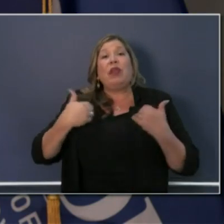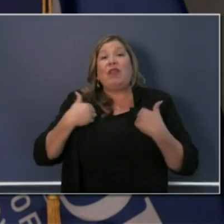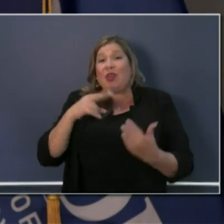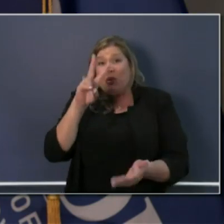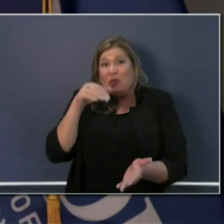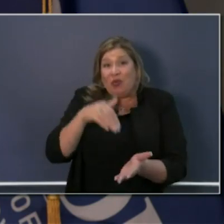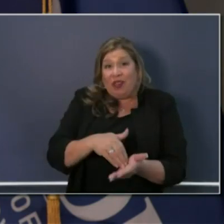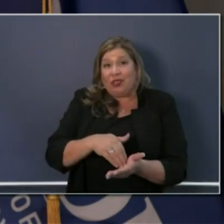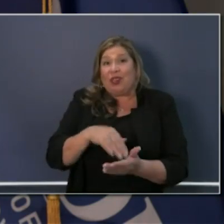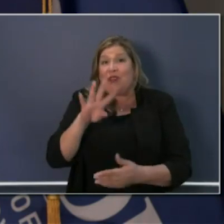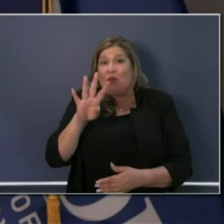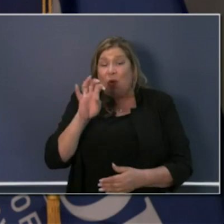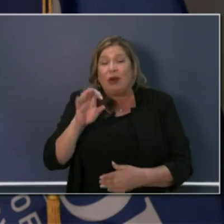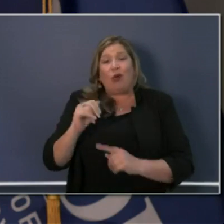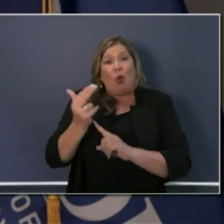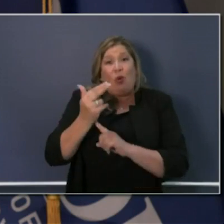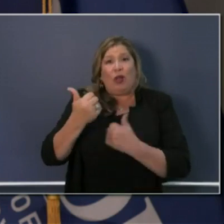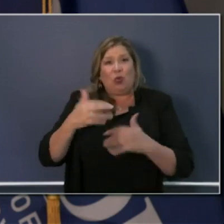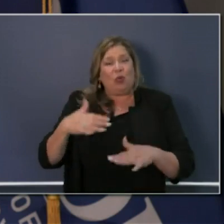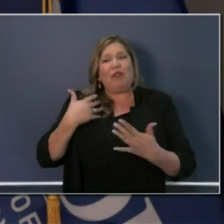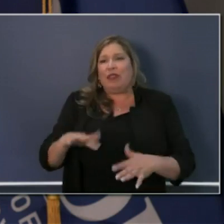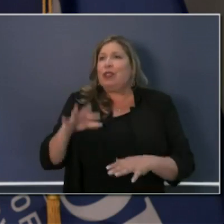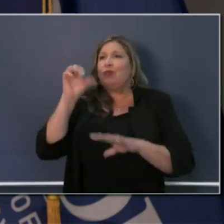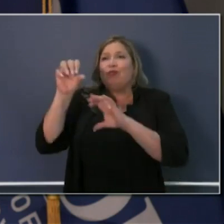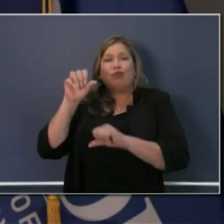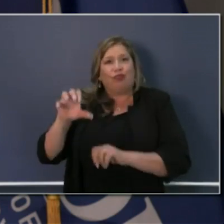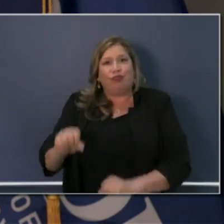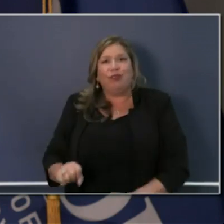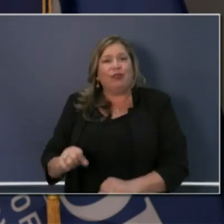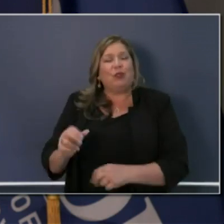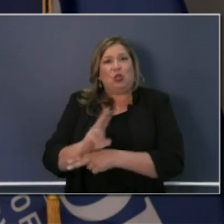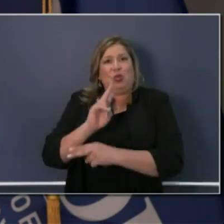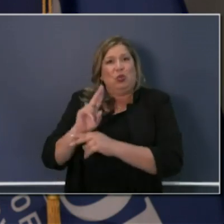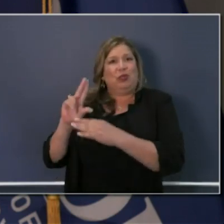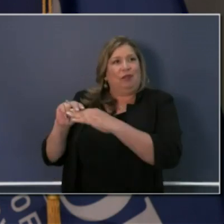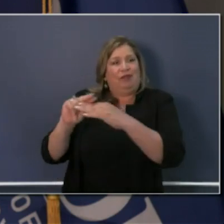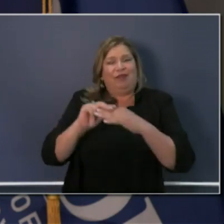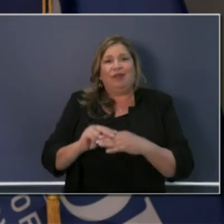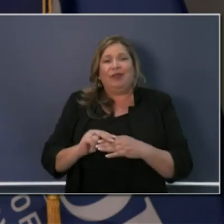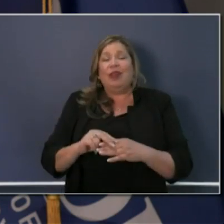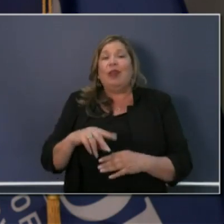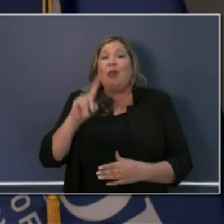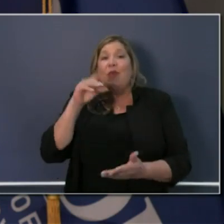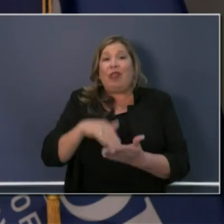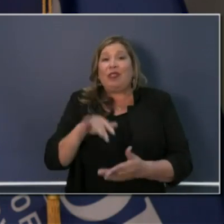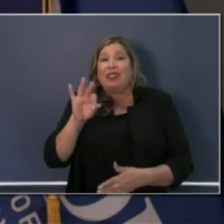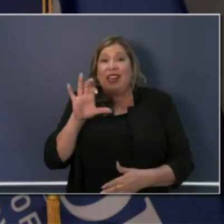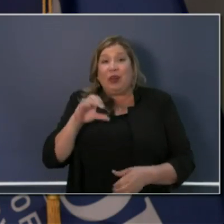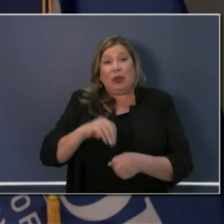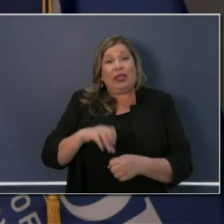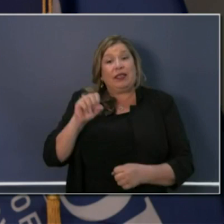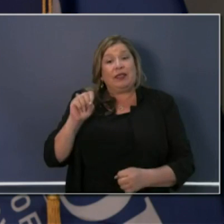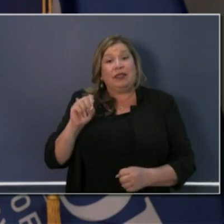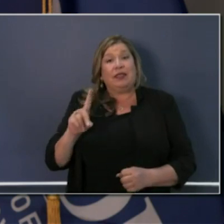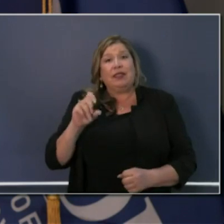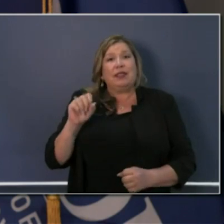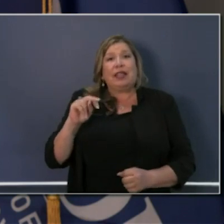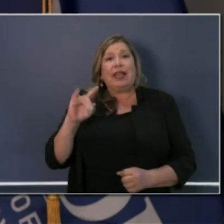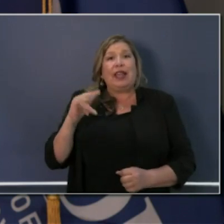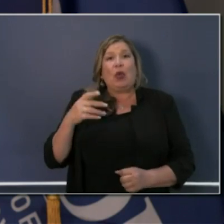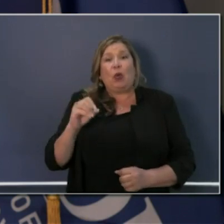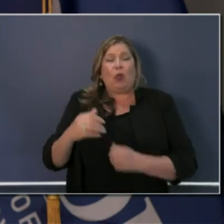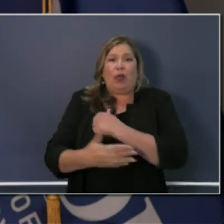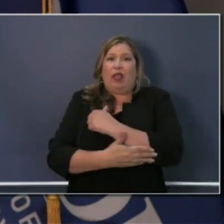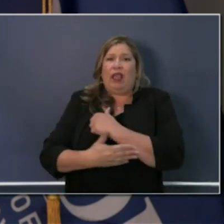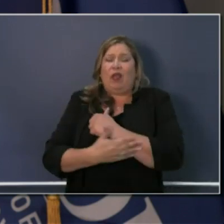hotel rooms that we have already secured, 1,900 just down in San Diego County. Let me just tip my hat to the